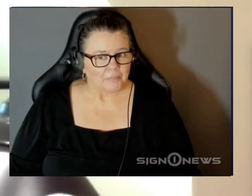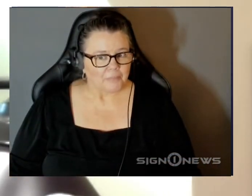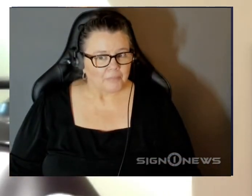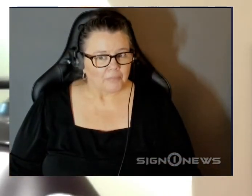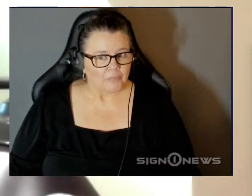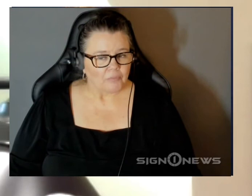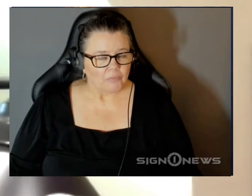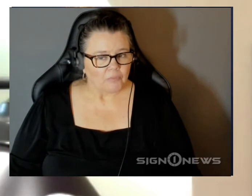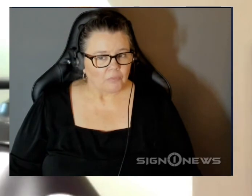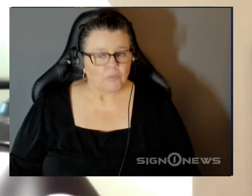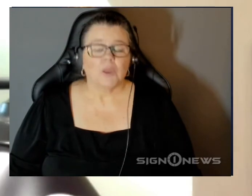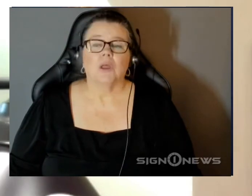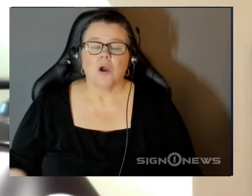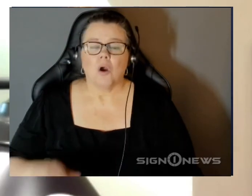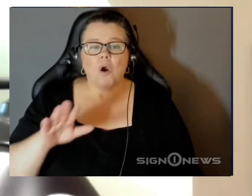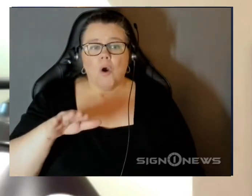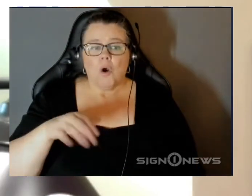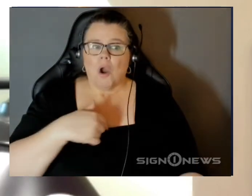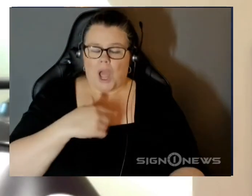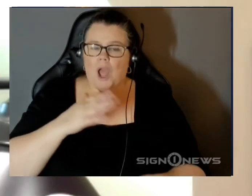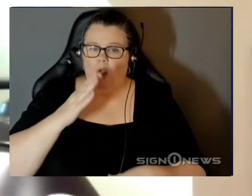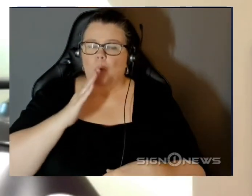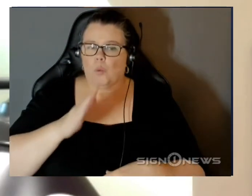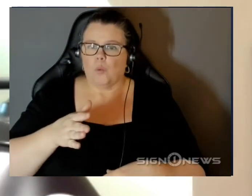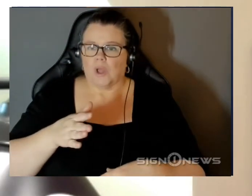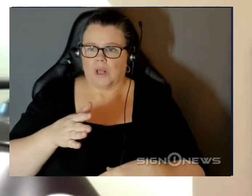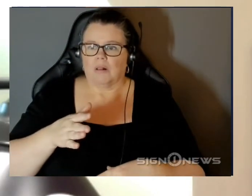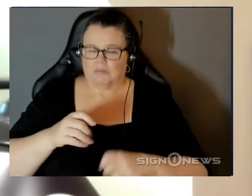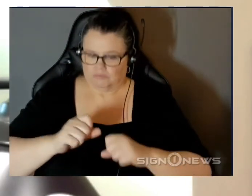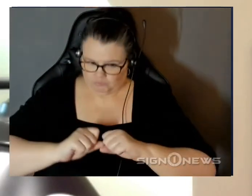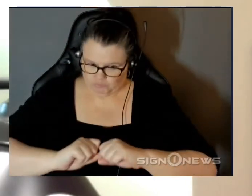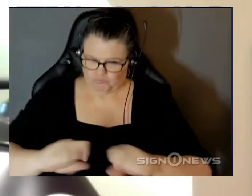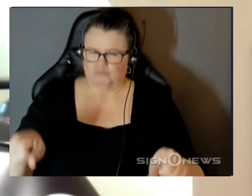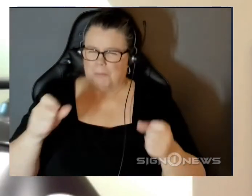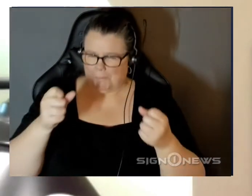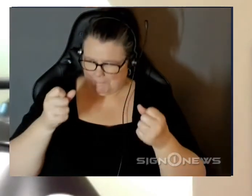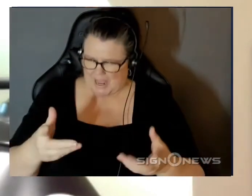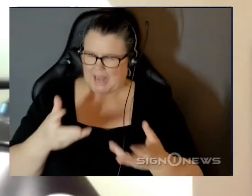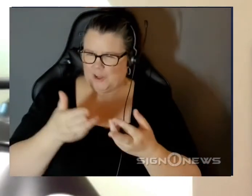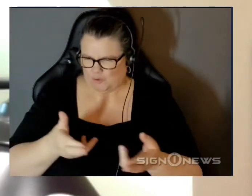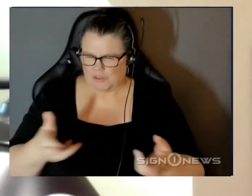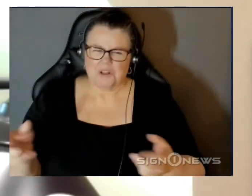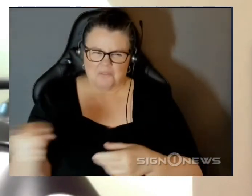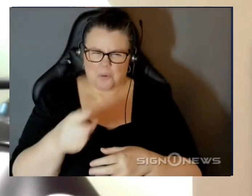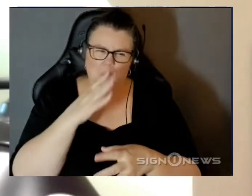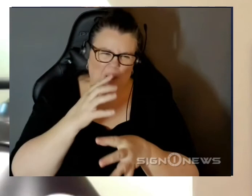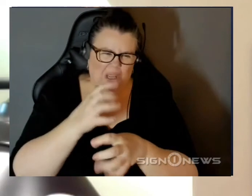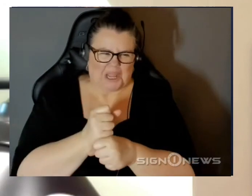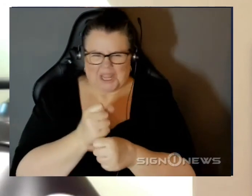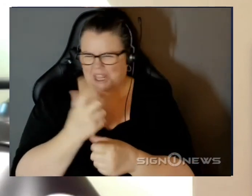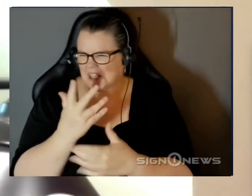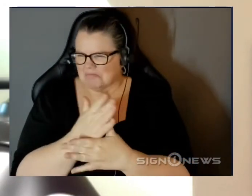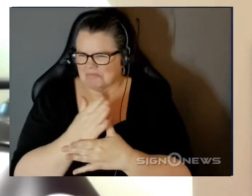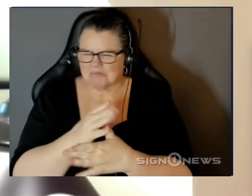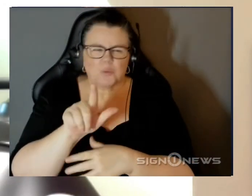We will be including a lot of resources in this handout, so look out for that in the next 24 hours or so.